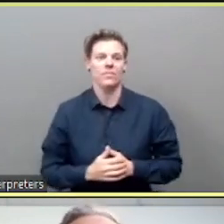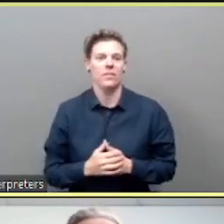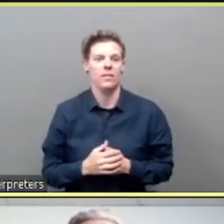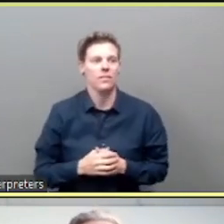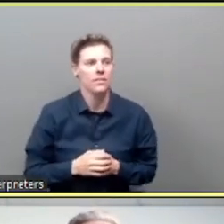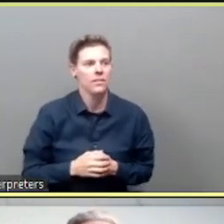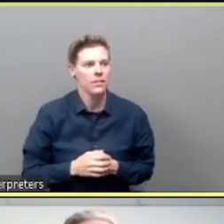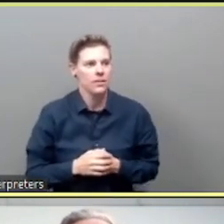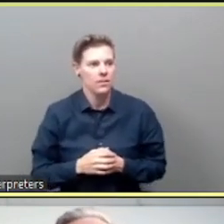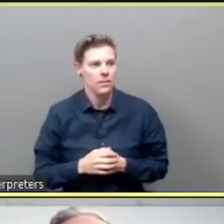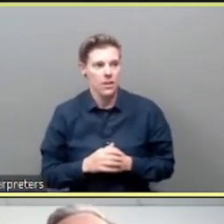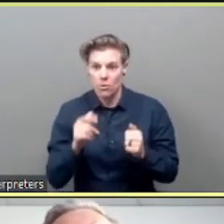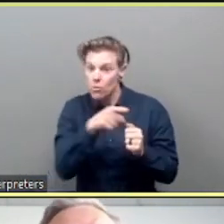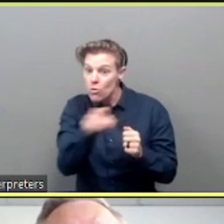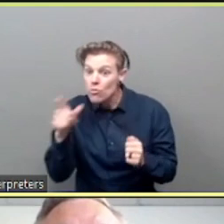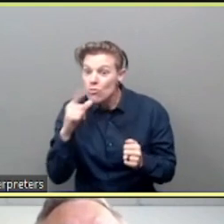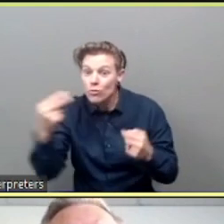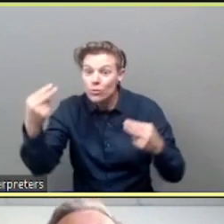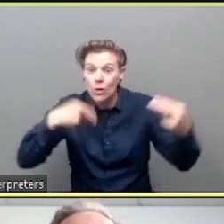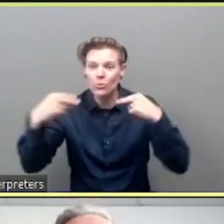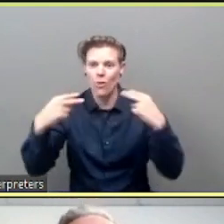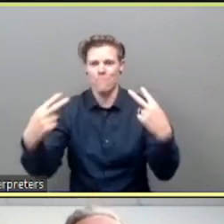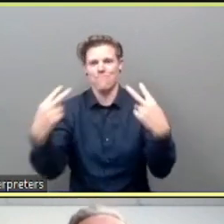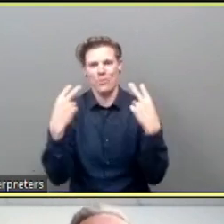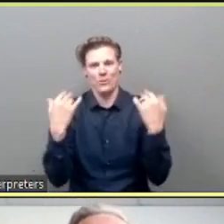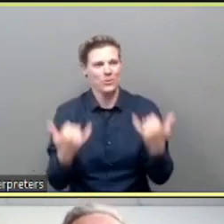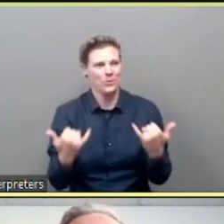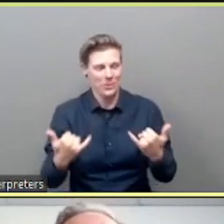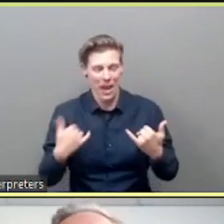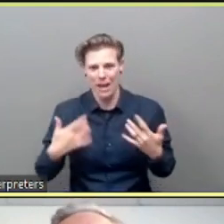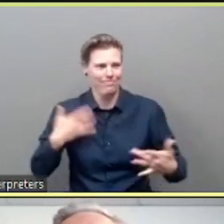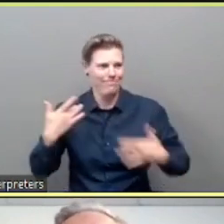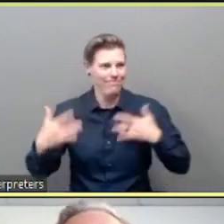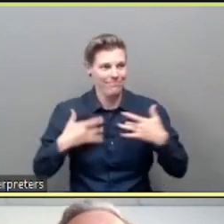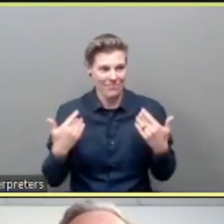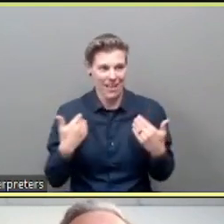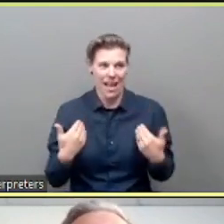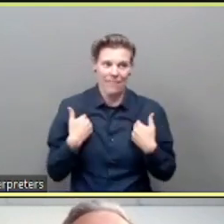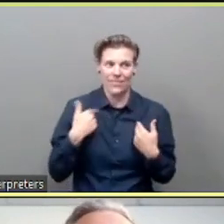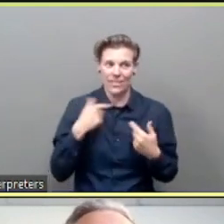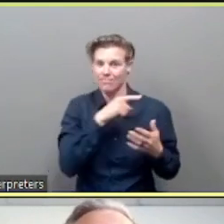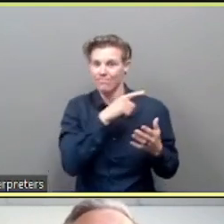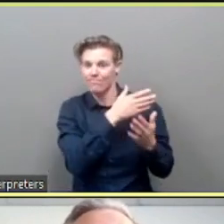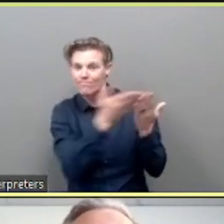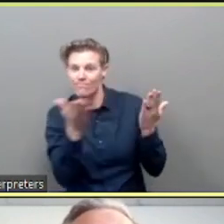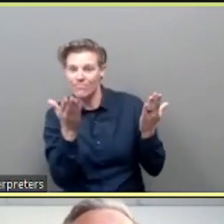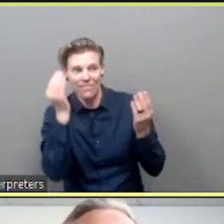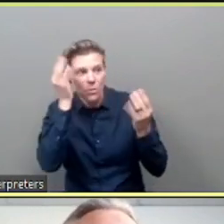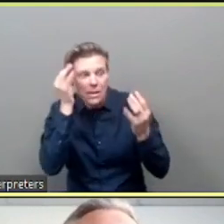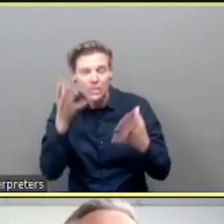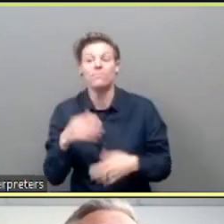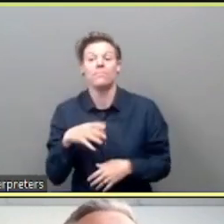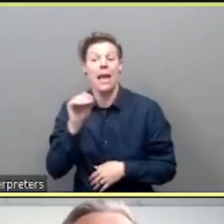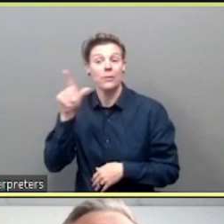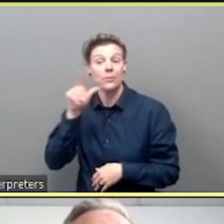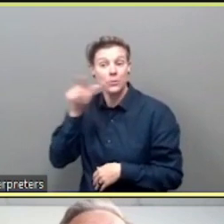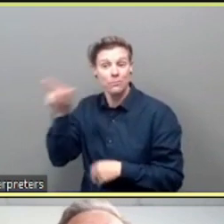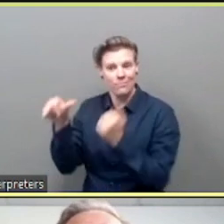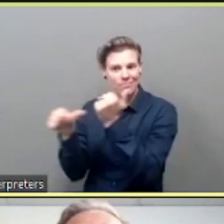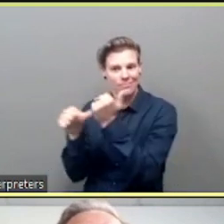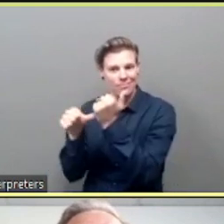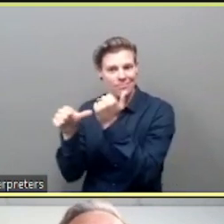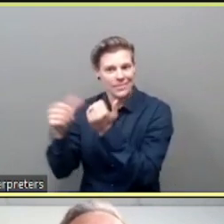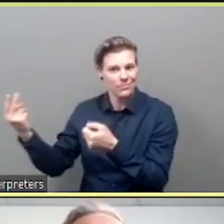here again today. We're glad to have our Cabinet Secretary for the Public Education Department here again. He